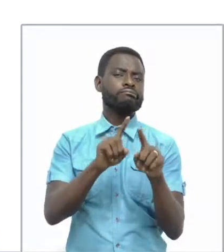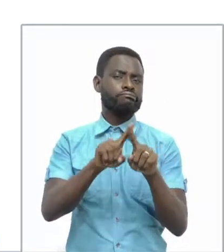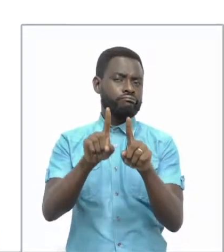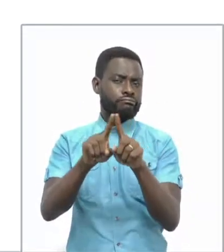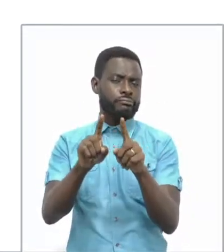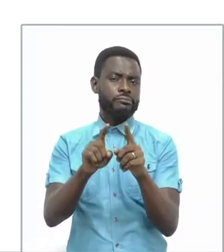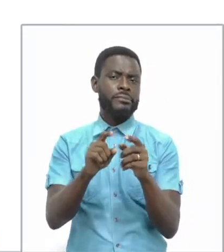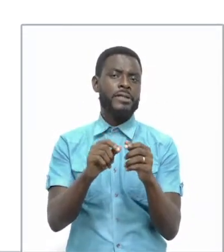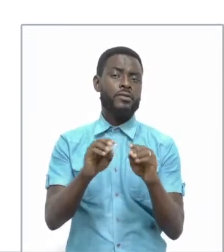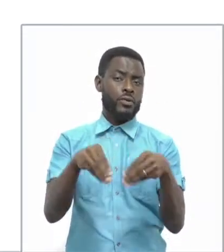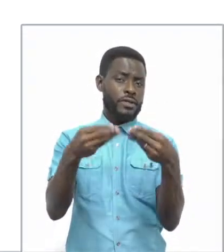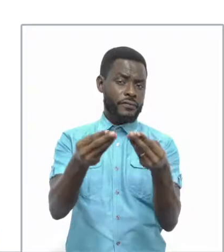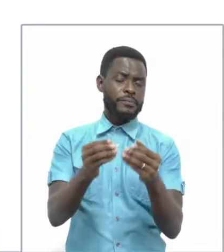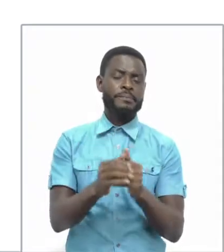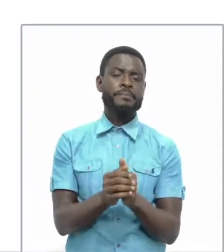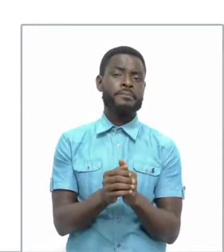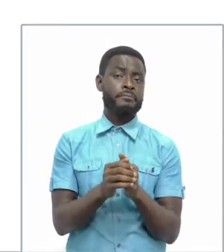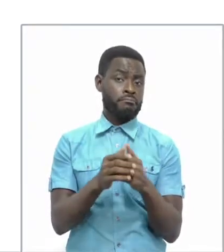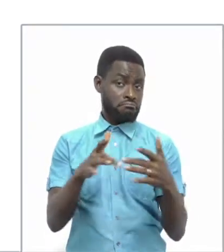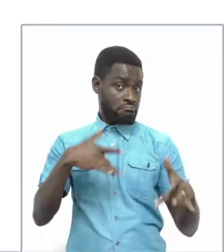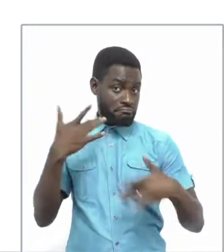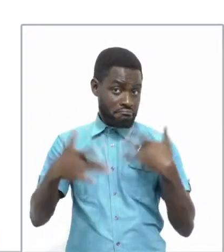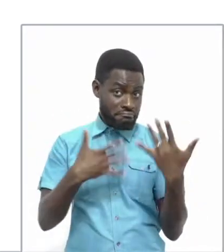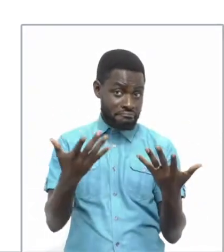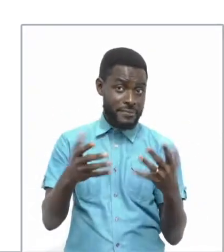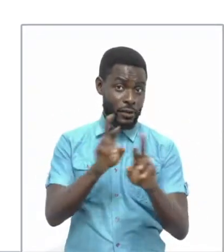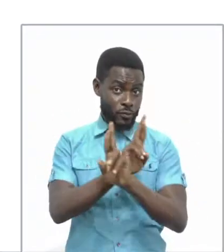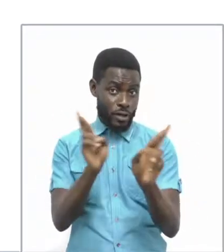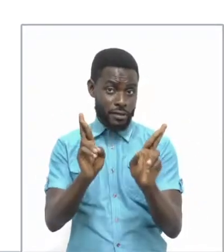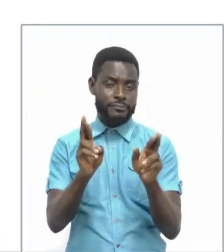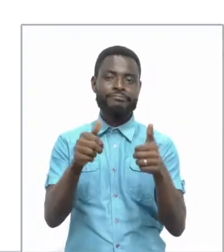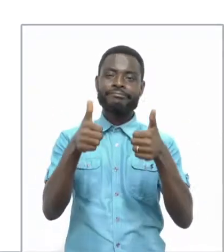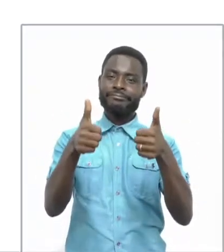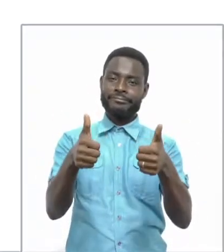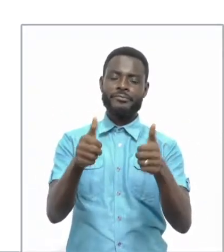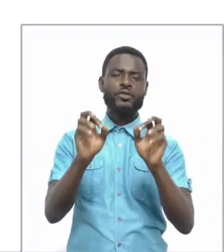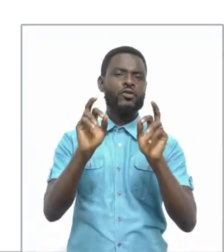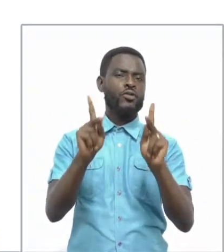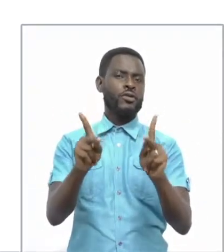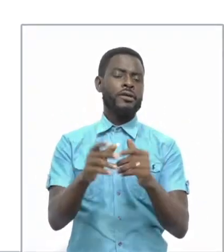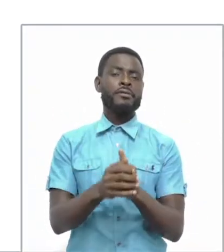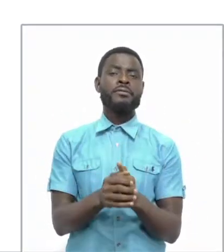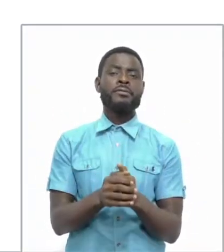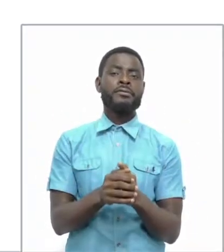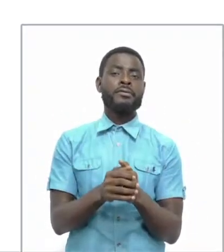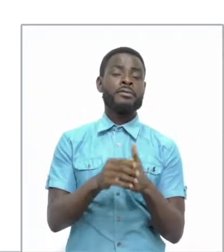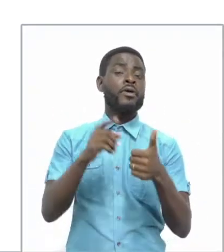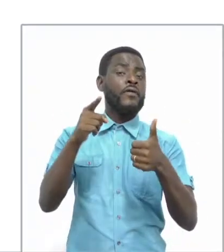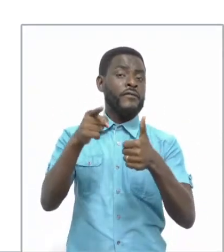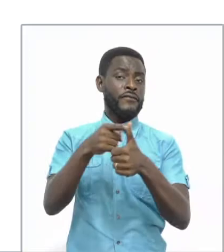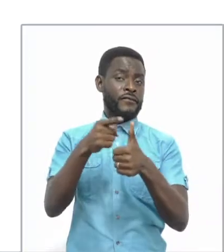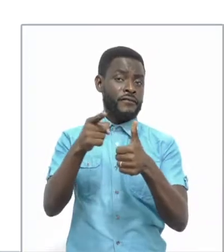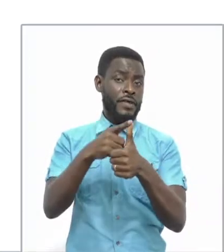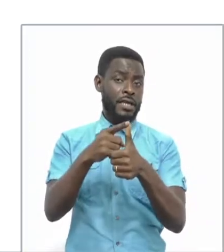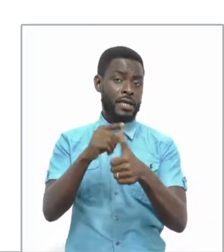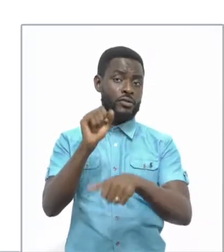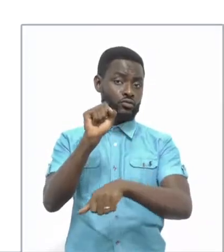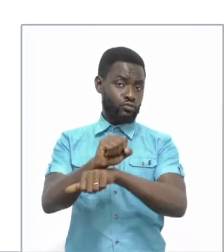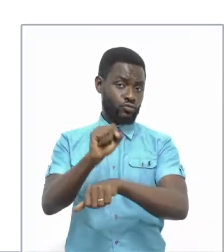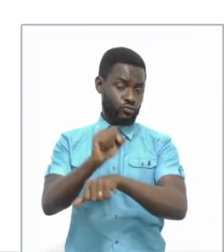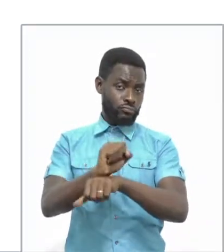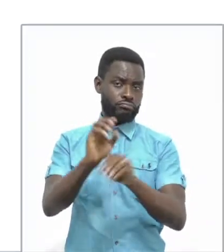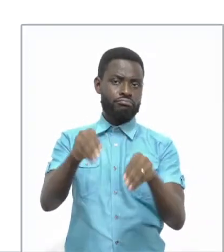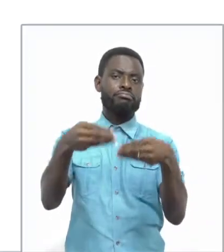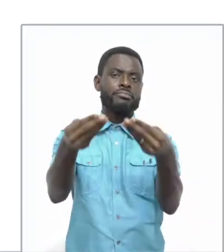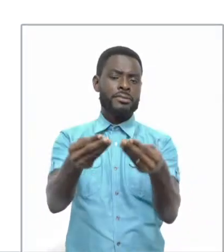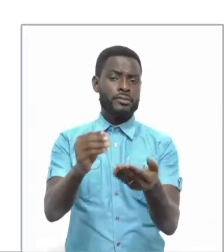different scenarios we'll give to you. Are you excited? Are you ready? Okay. For your first assignment, take